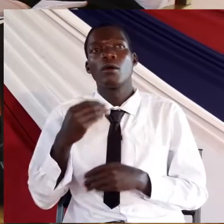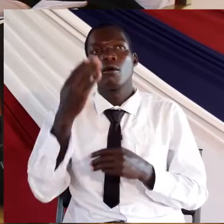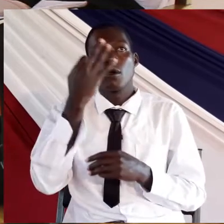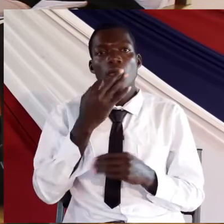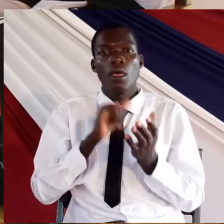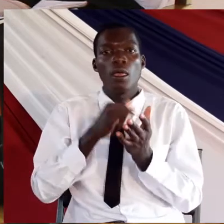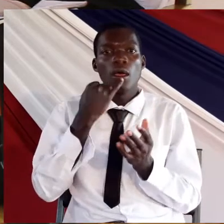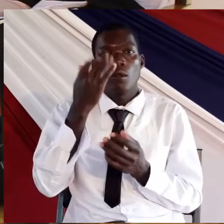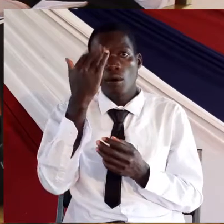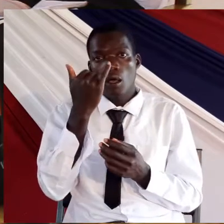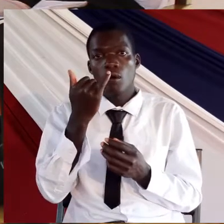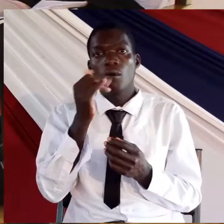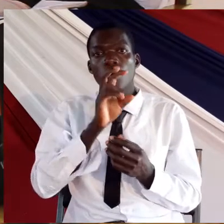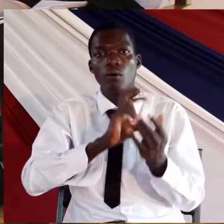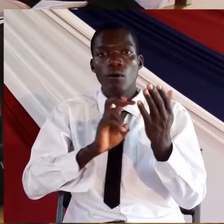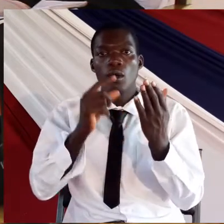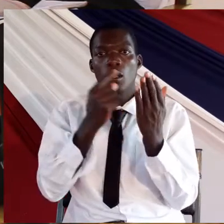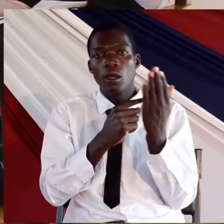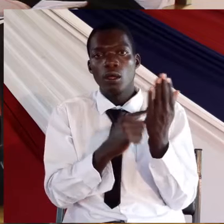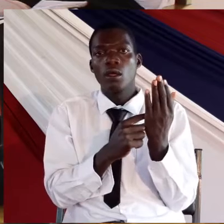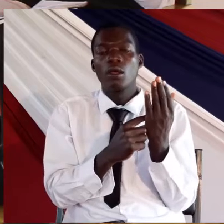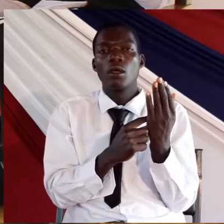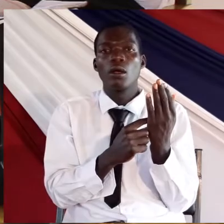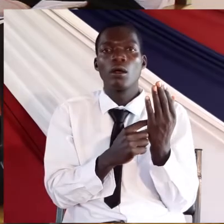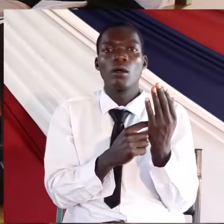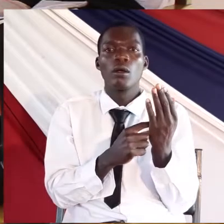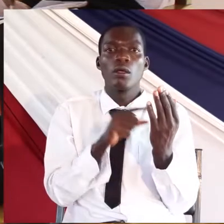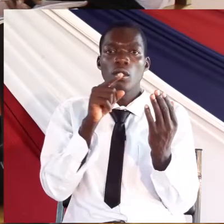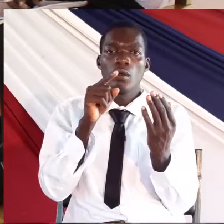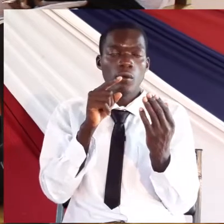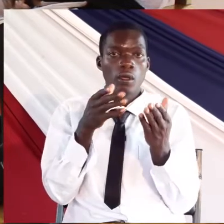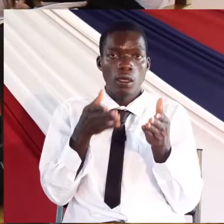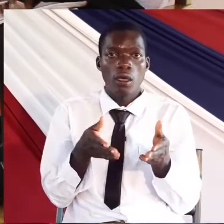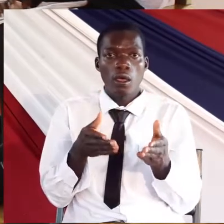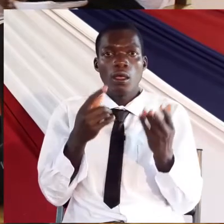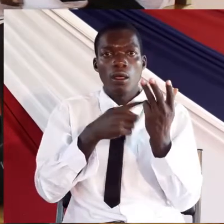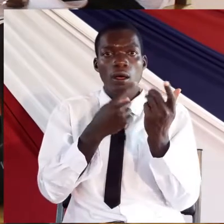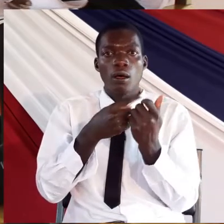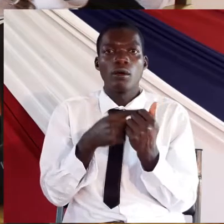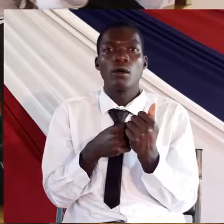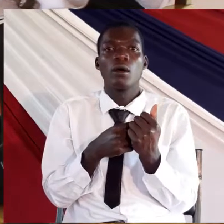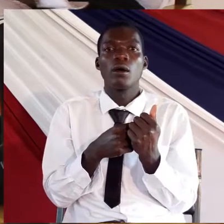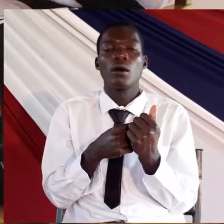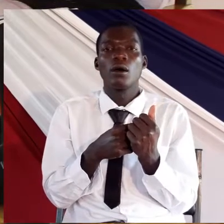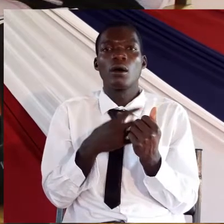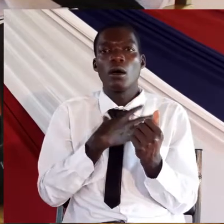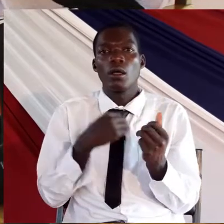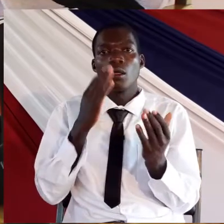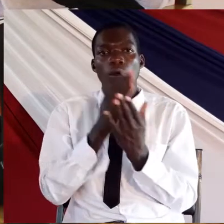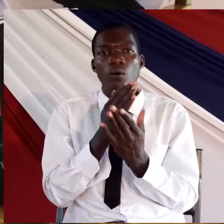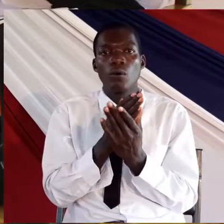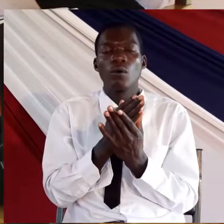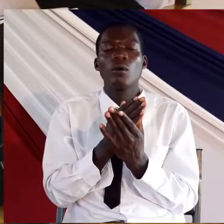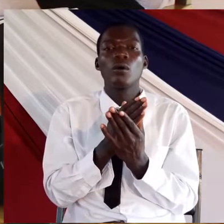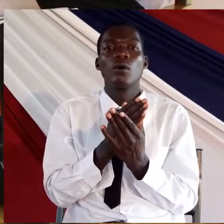That is why when we look at Genesis versus paganism, paganism is here a counterfeit mm-hmm. of the true